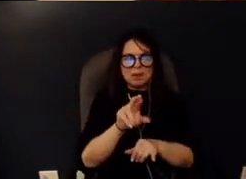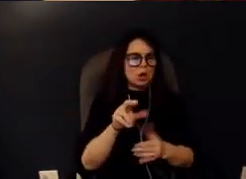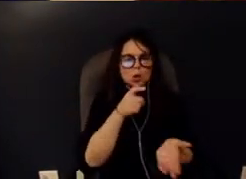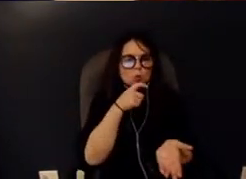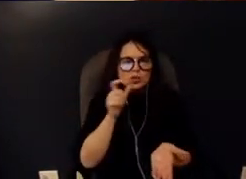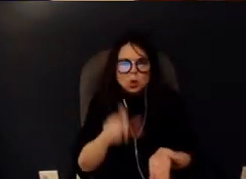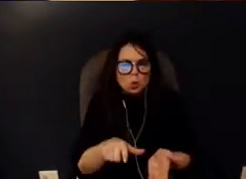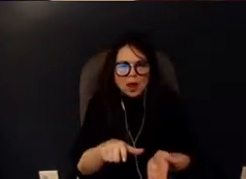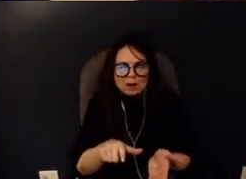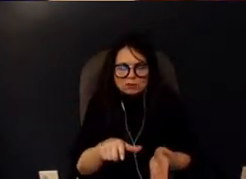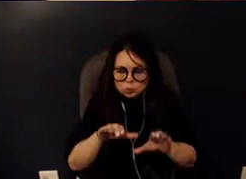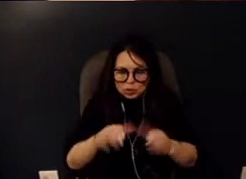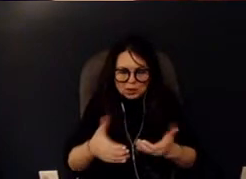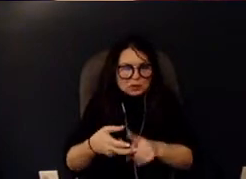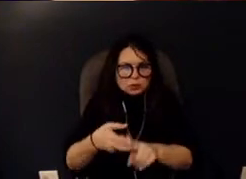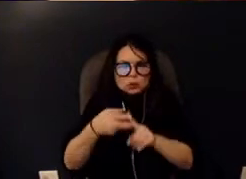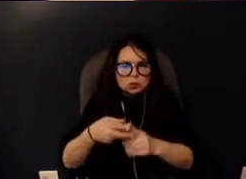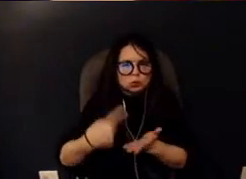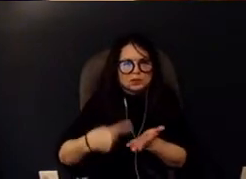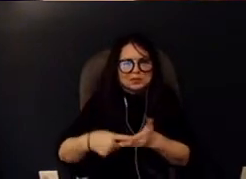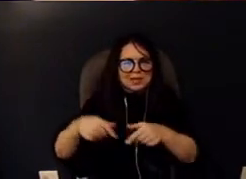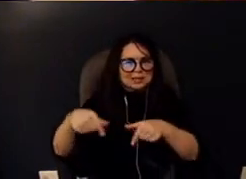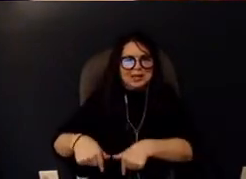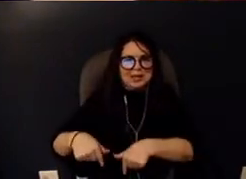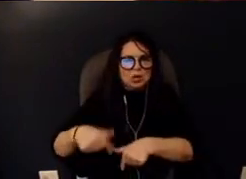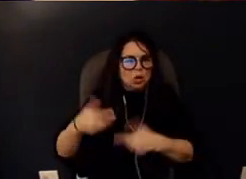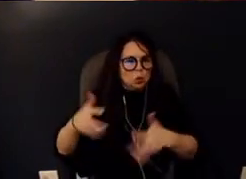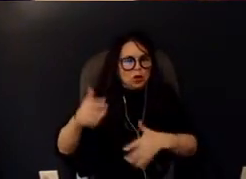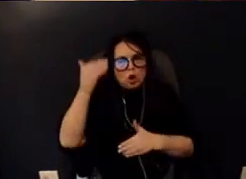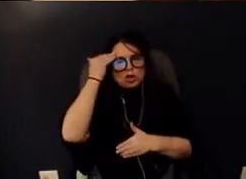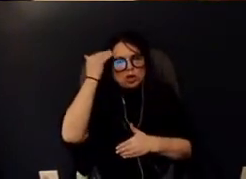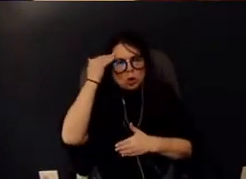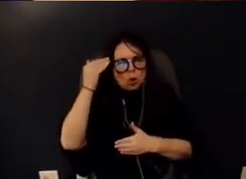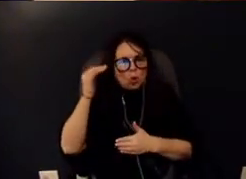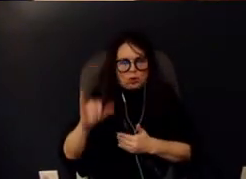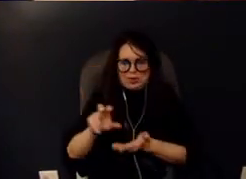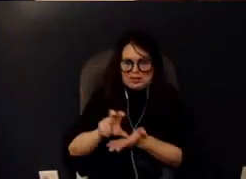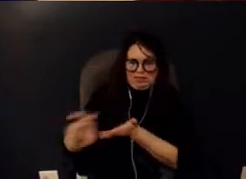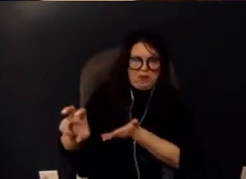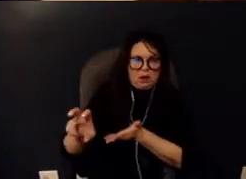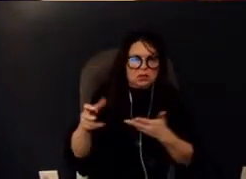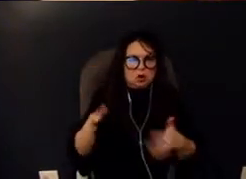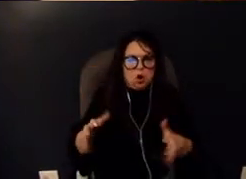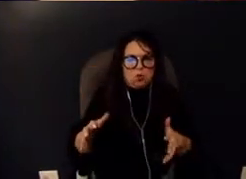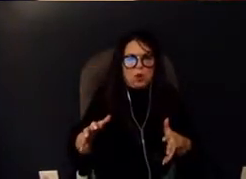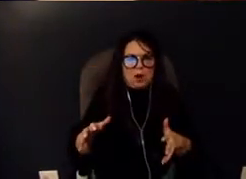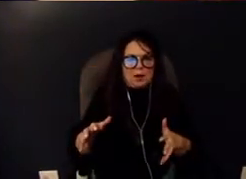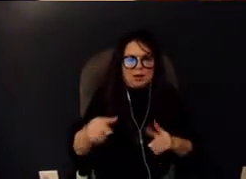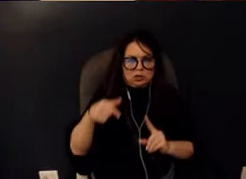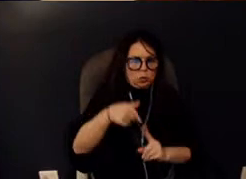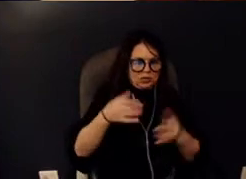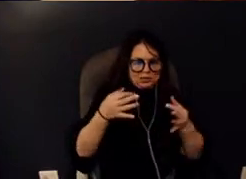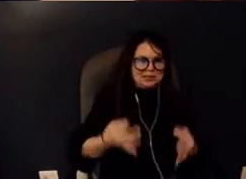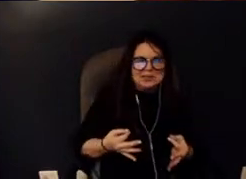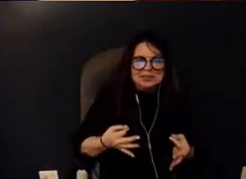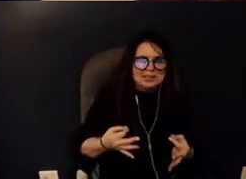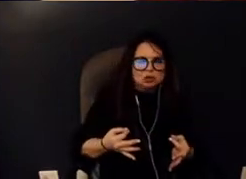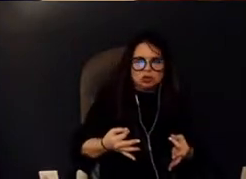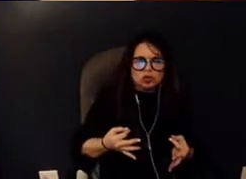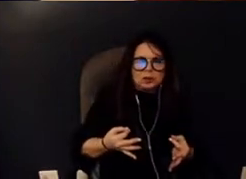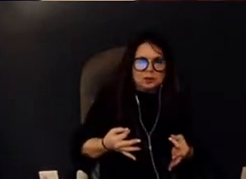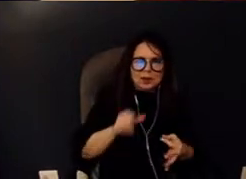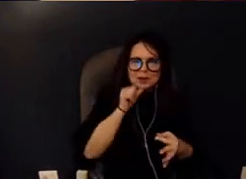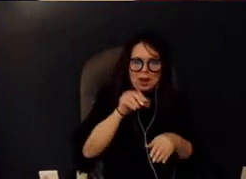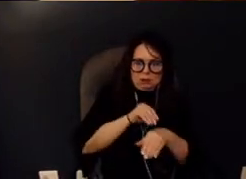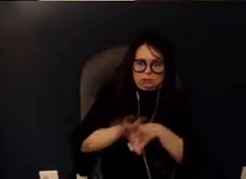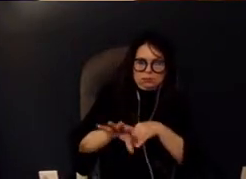because we know that those are already funded, and this decision we're making right here has no bearing on that. I think that's important to know. I think it's